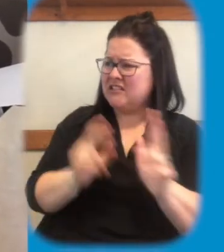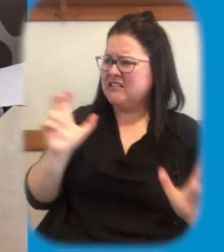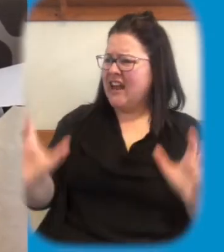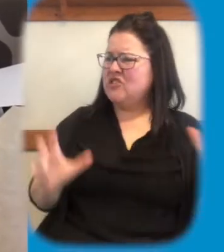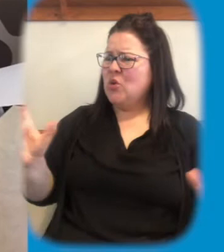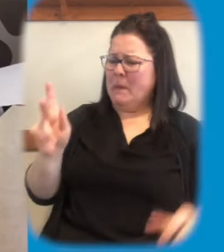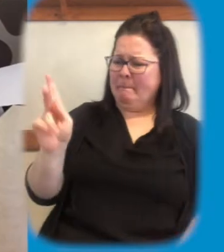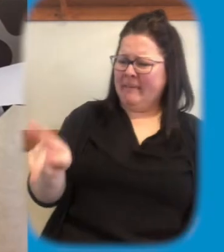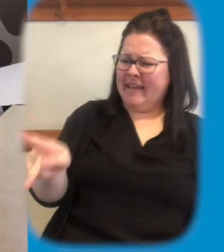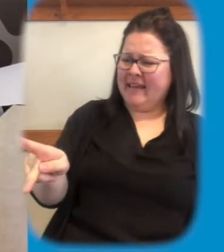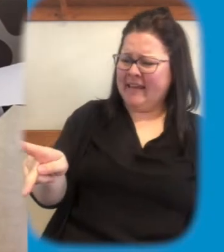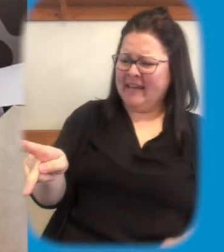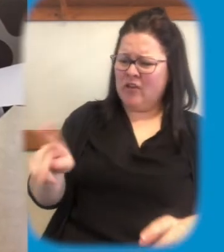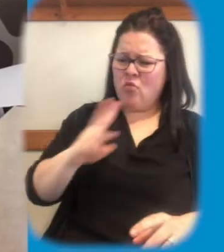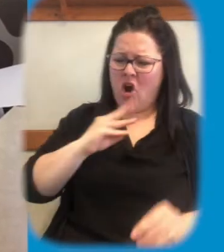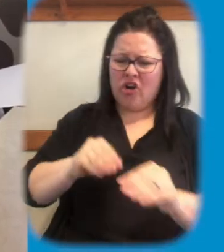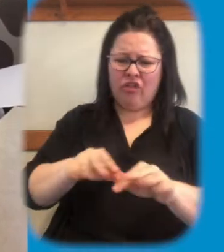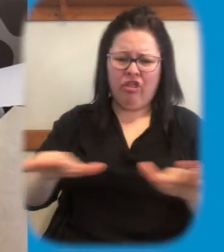pee? Yeah, basically.